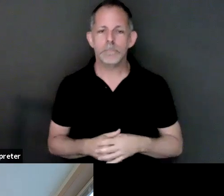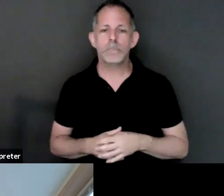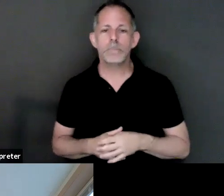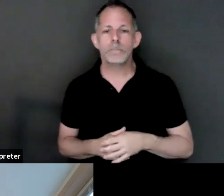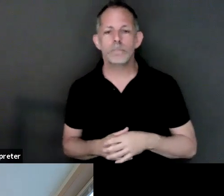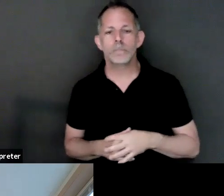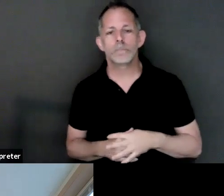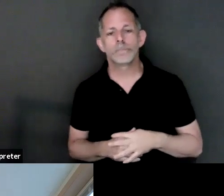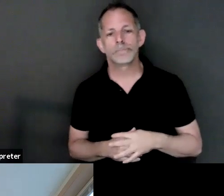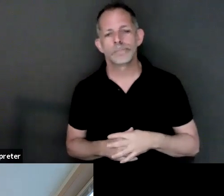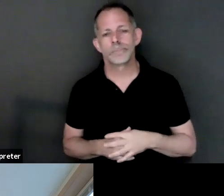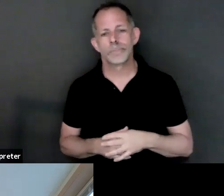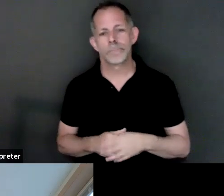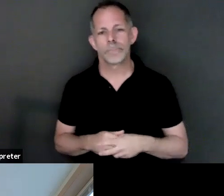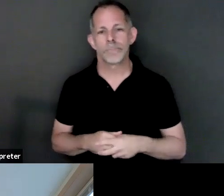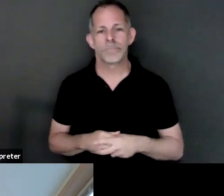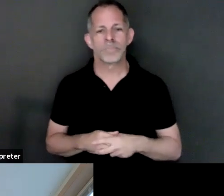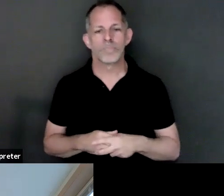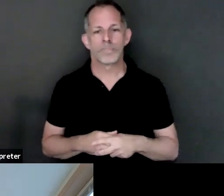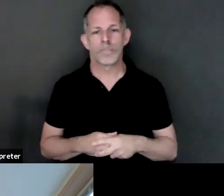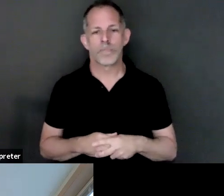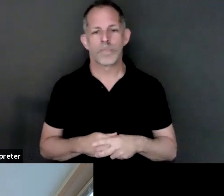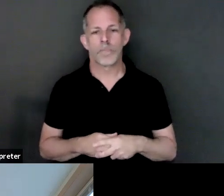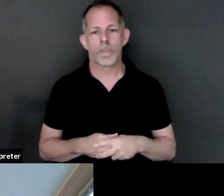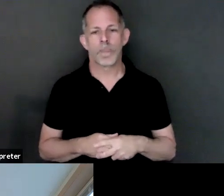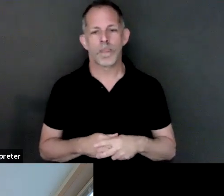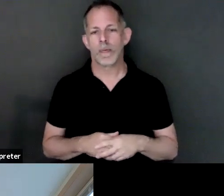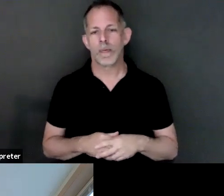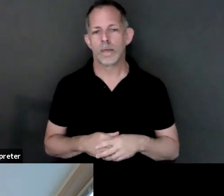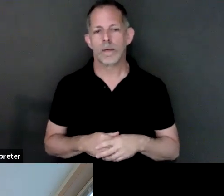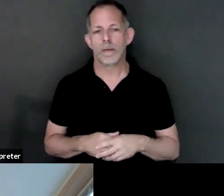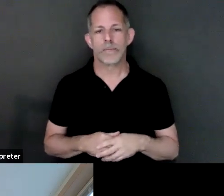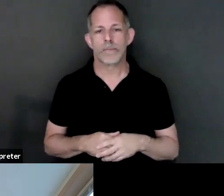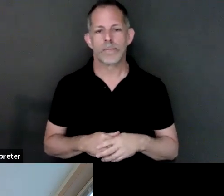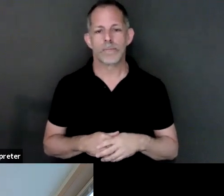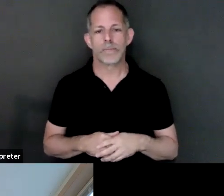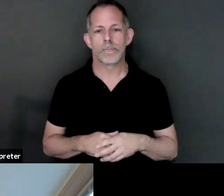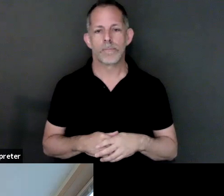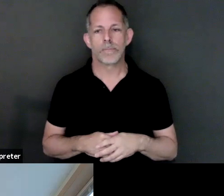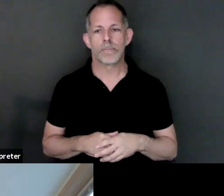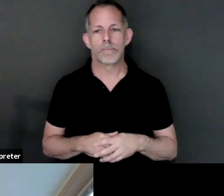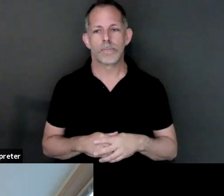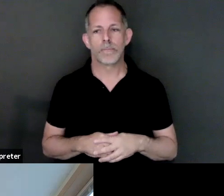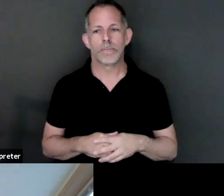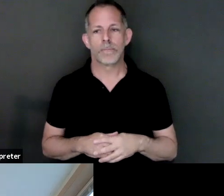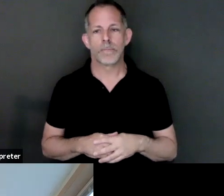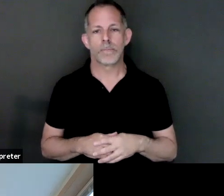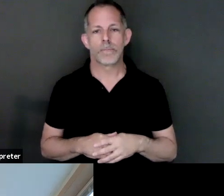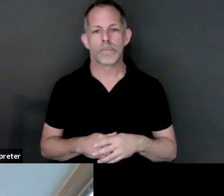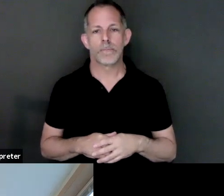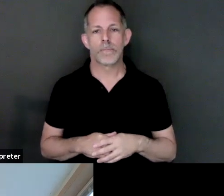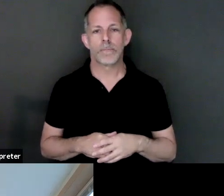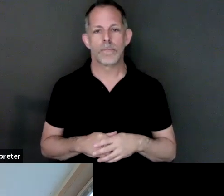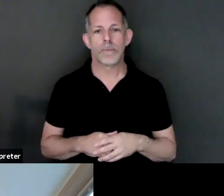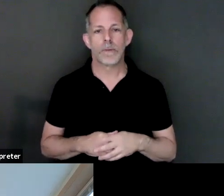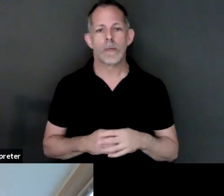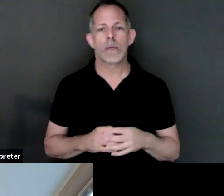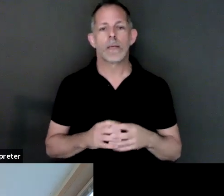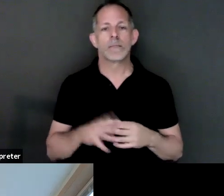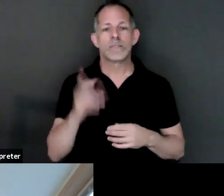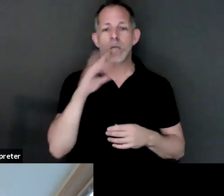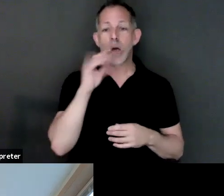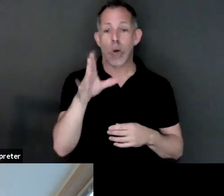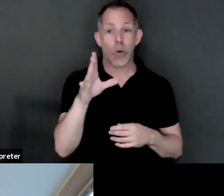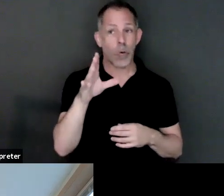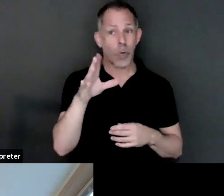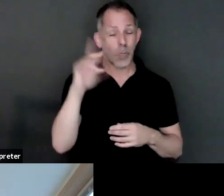we cough, speak, etc. Those hang around, and if you're crowded outdoors, even outdoor